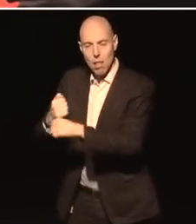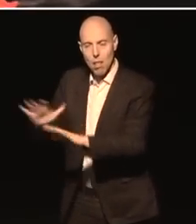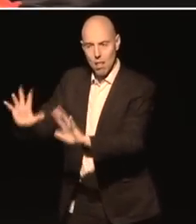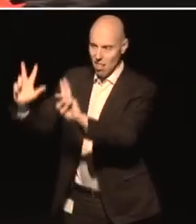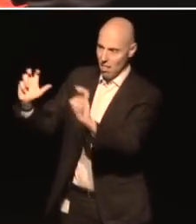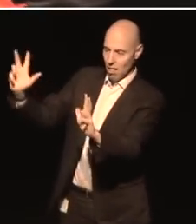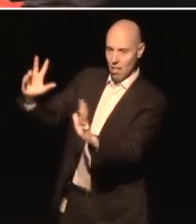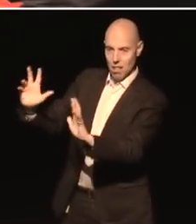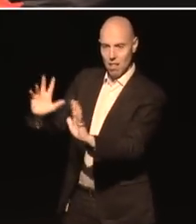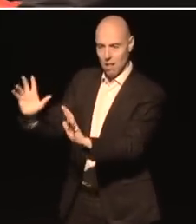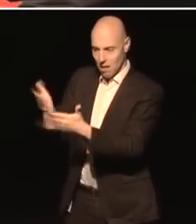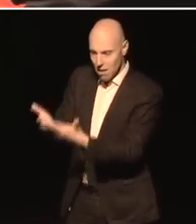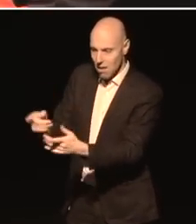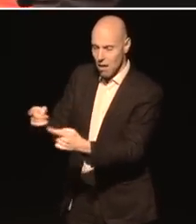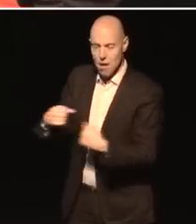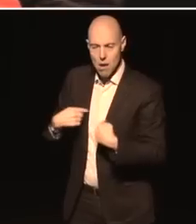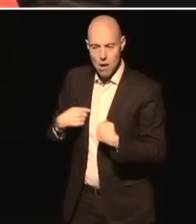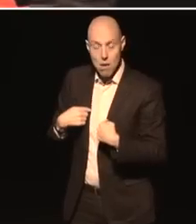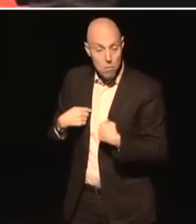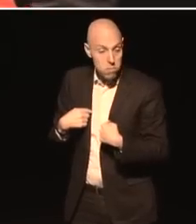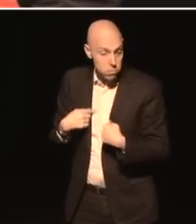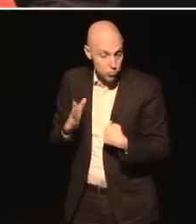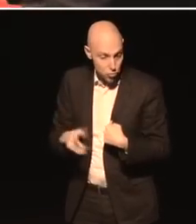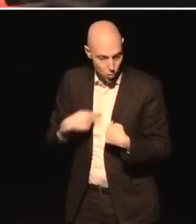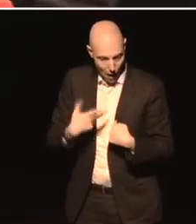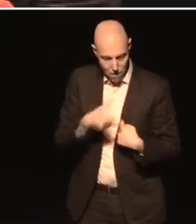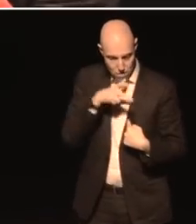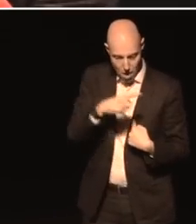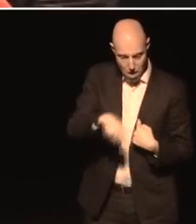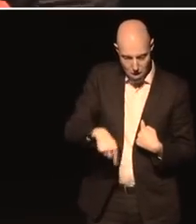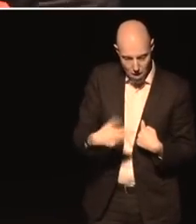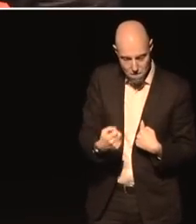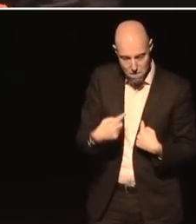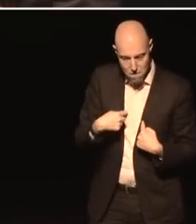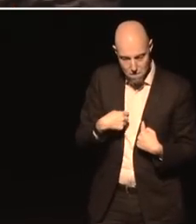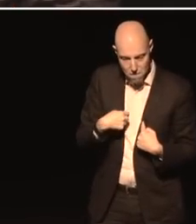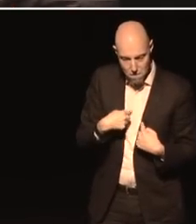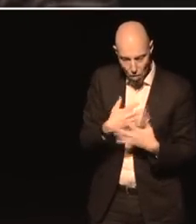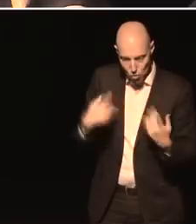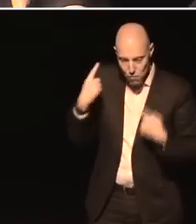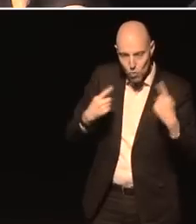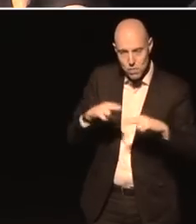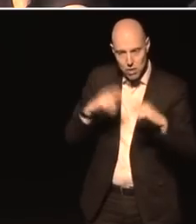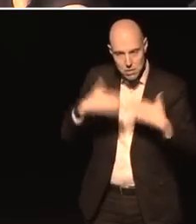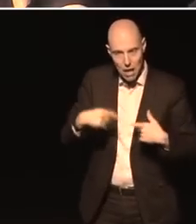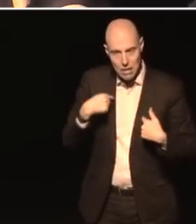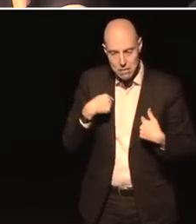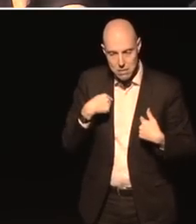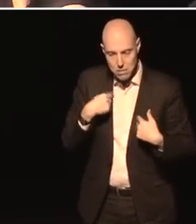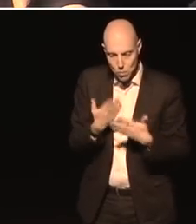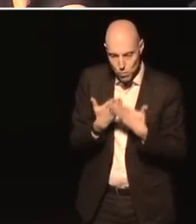interesting. Probably the case, because we have a bar. We have a lot of noise on Friday nights in